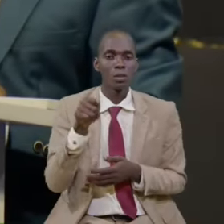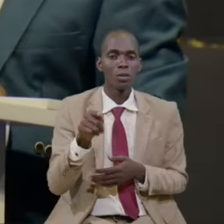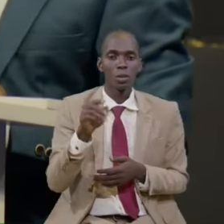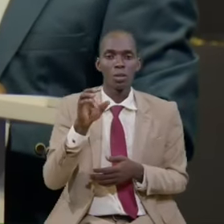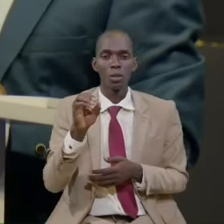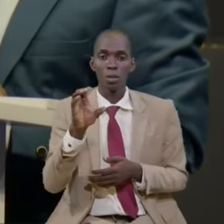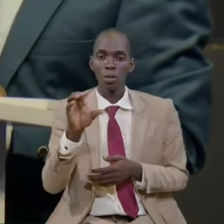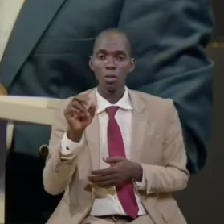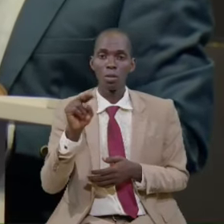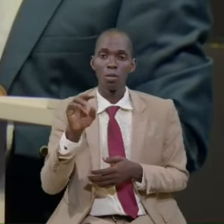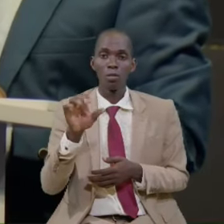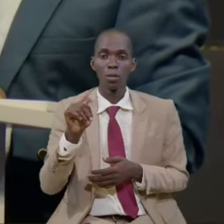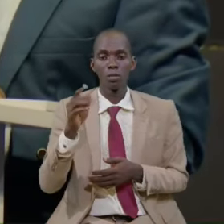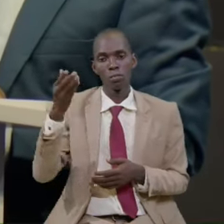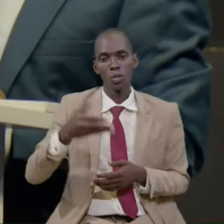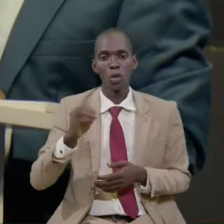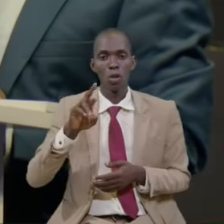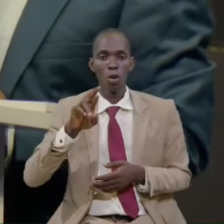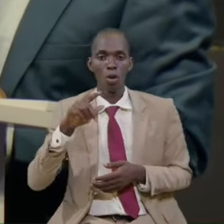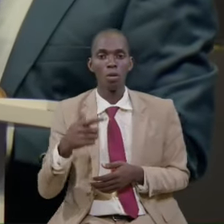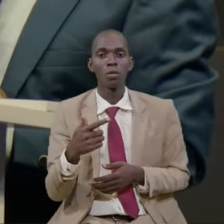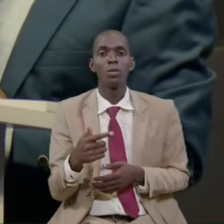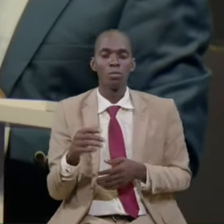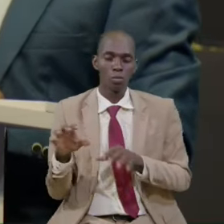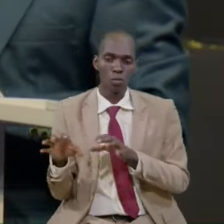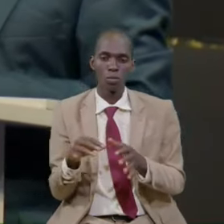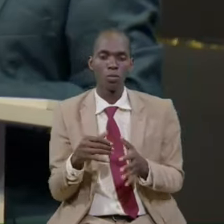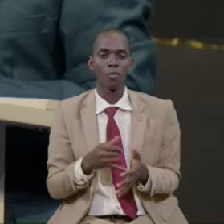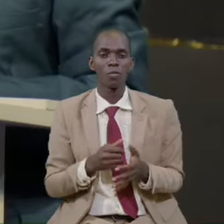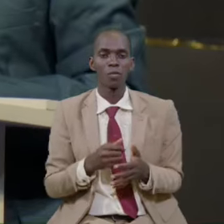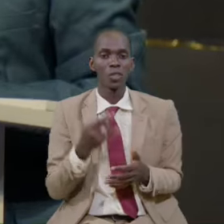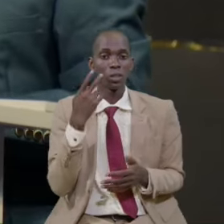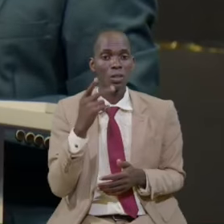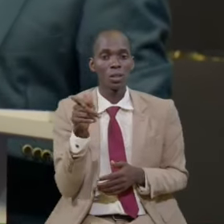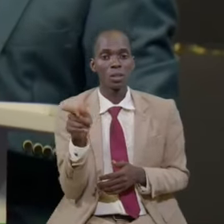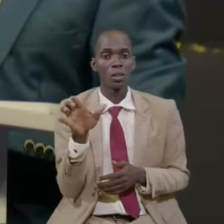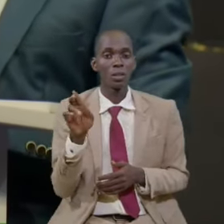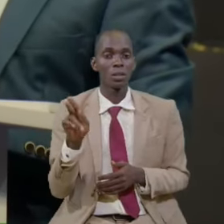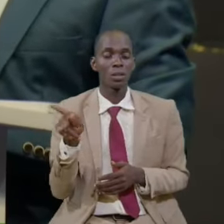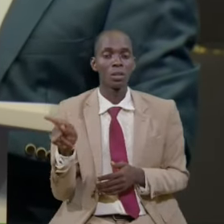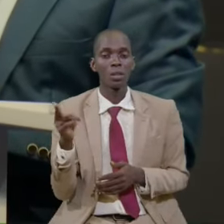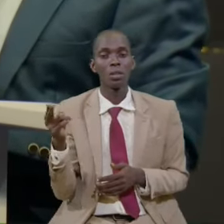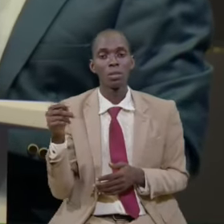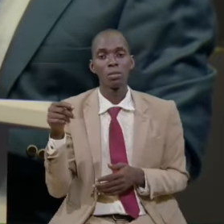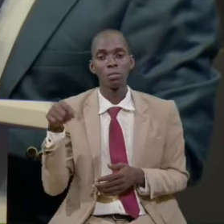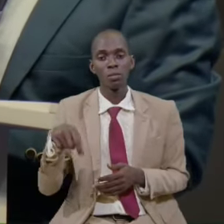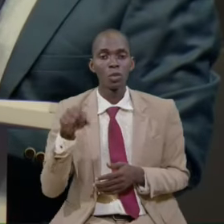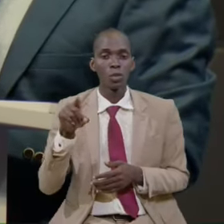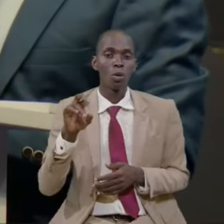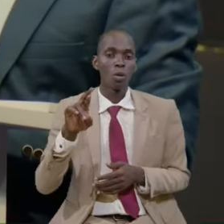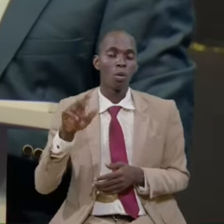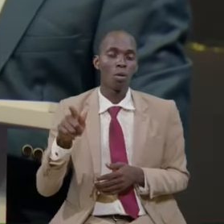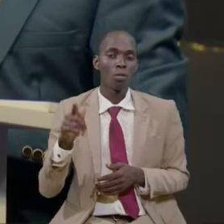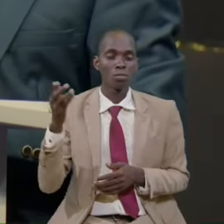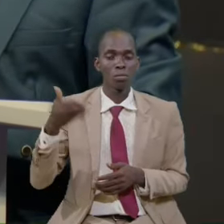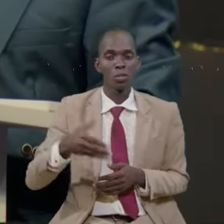you further in your new walk with Christ. Also, if you are listening via radio or